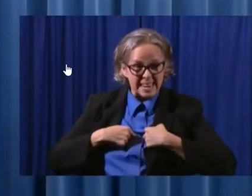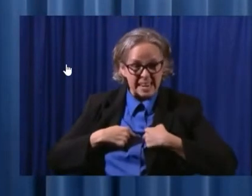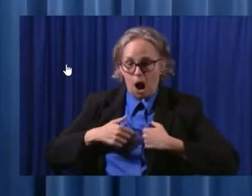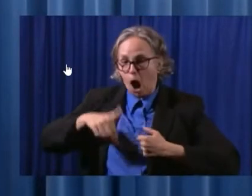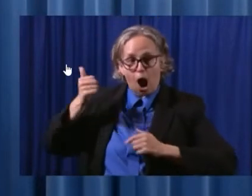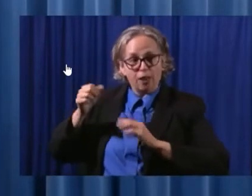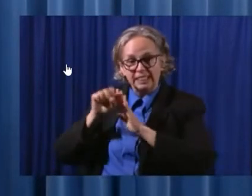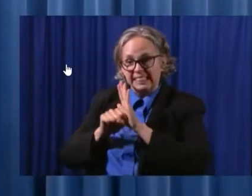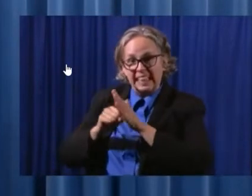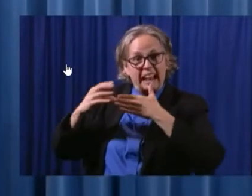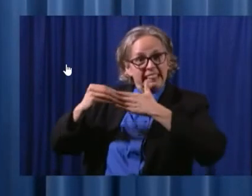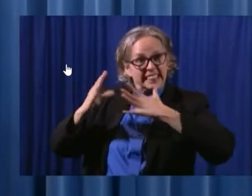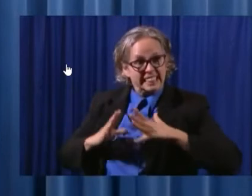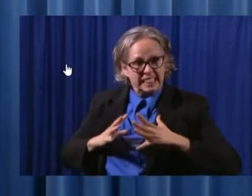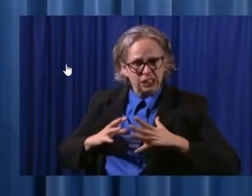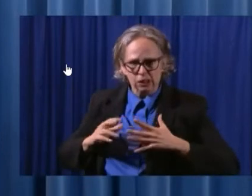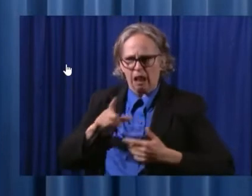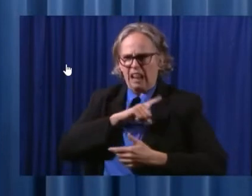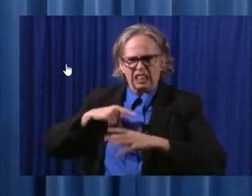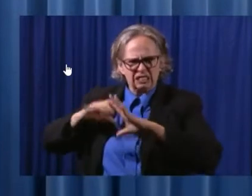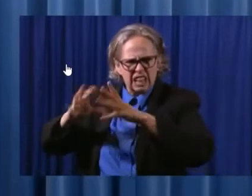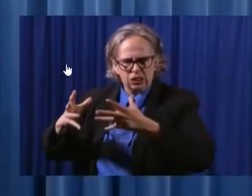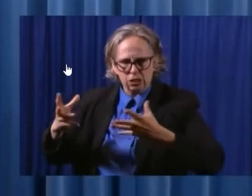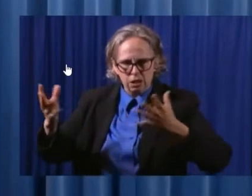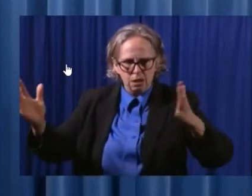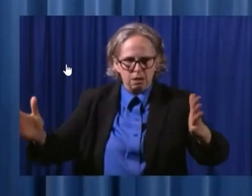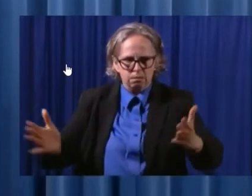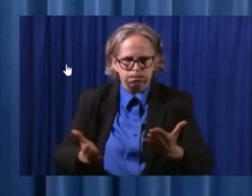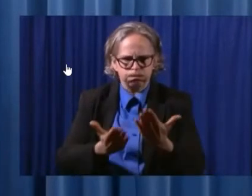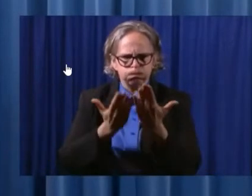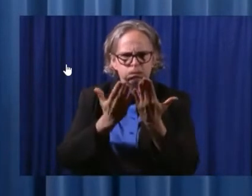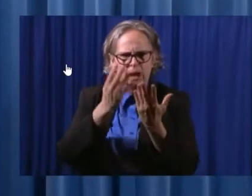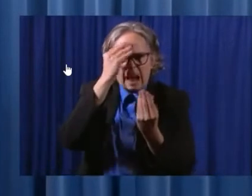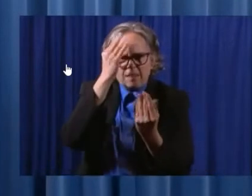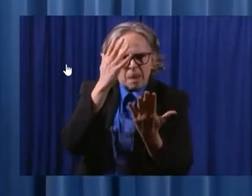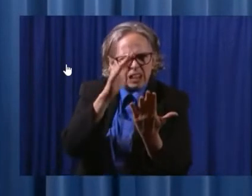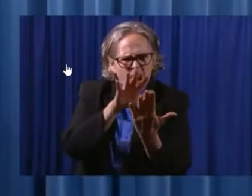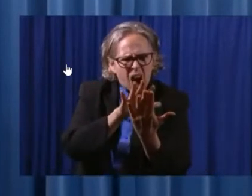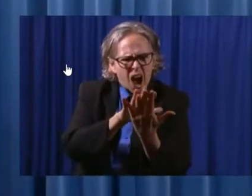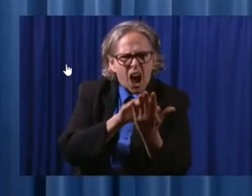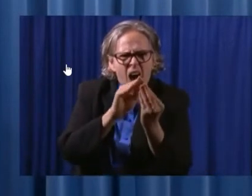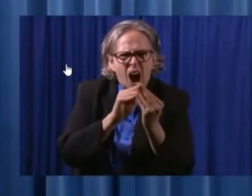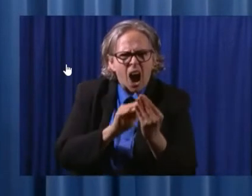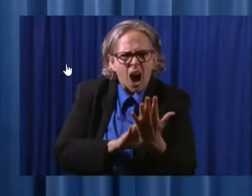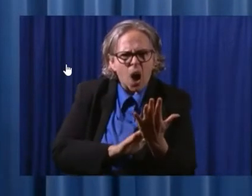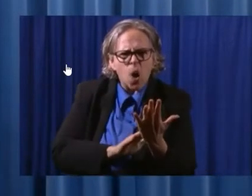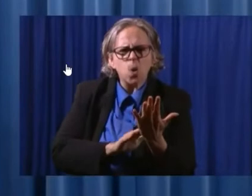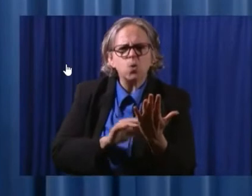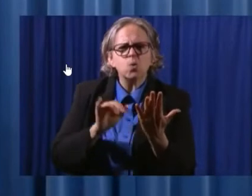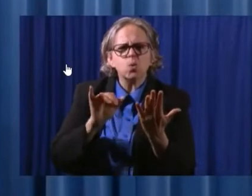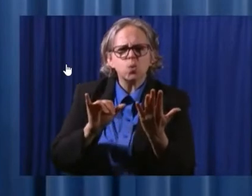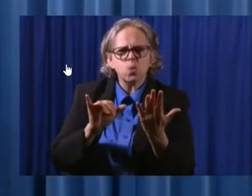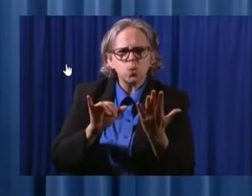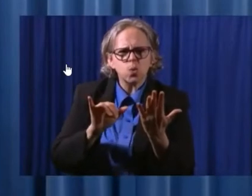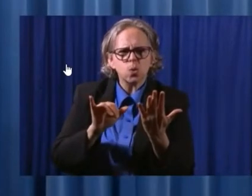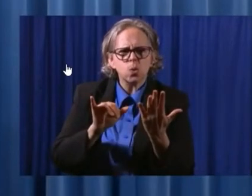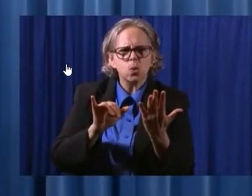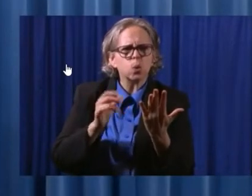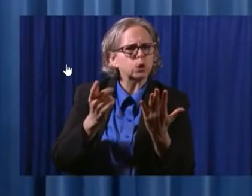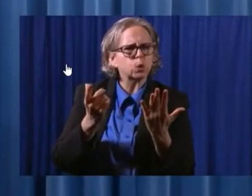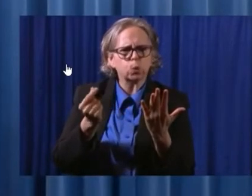legislature, data and information that will enable us to then layer additional enhanced safety measures to